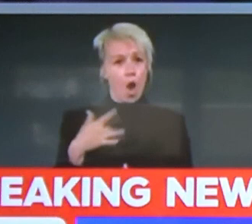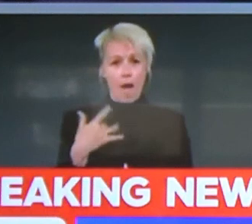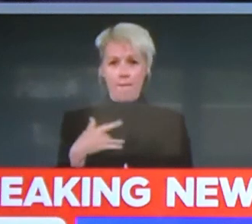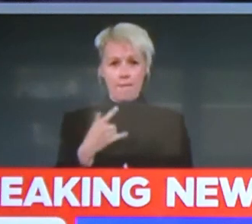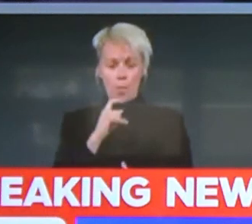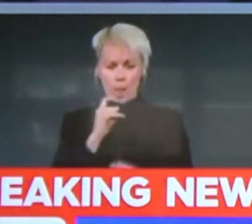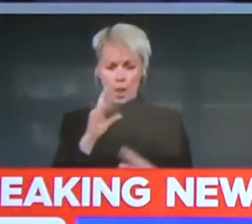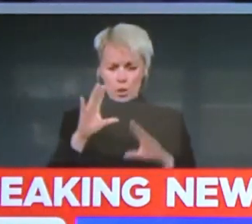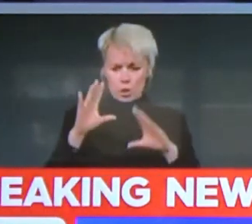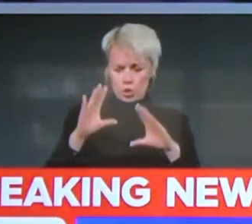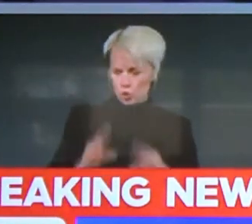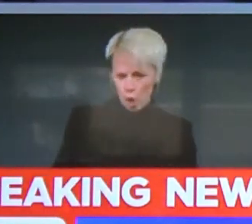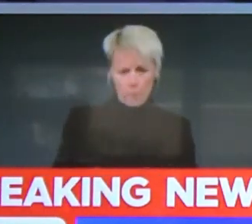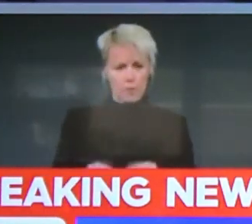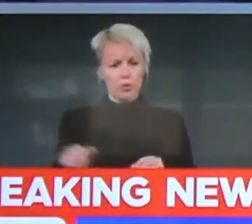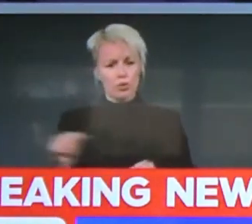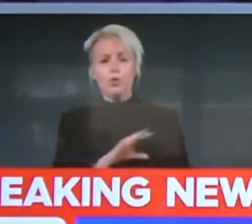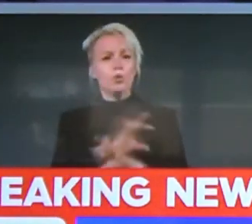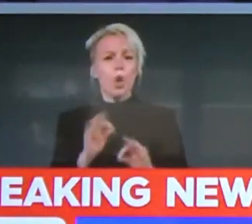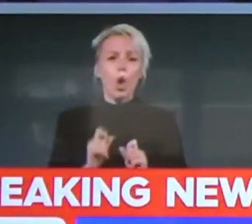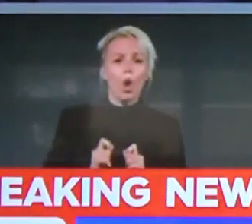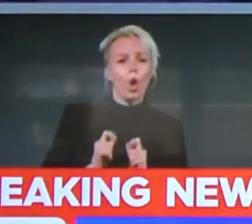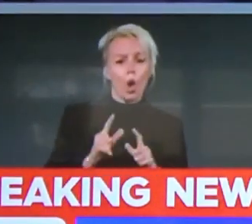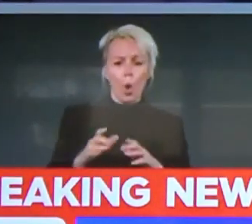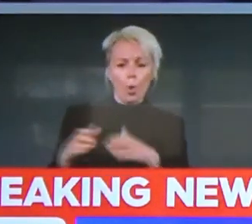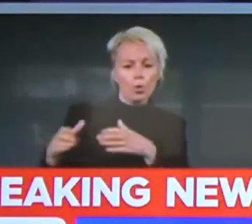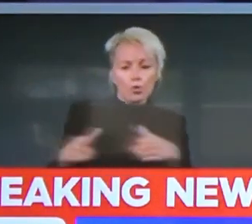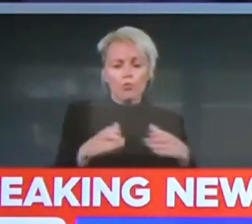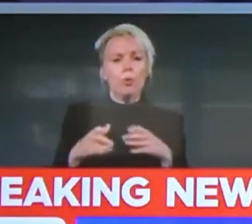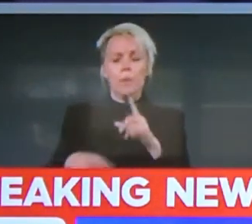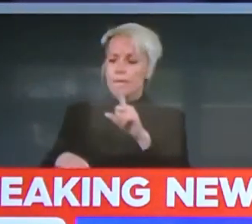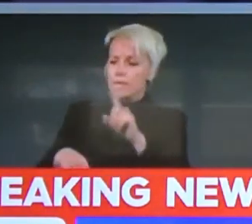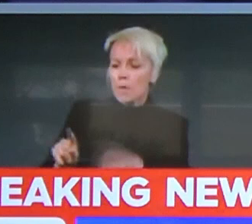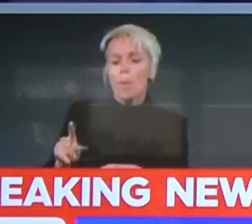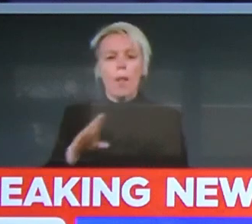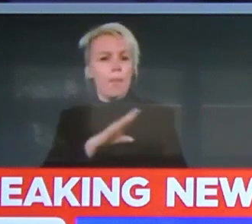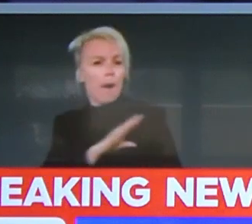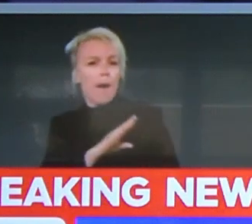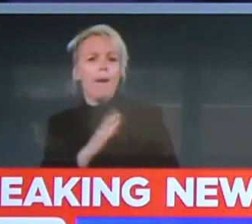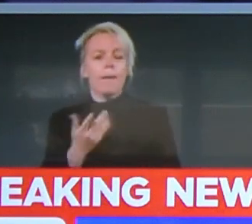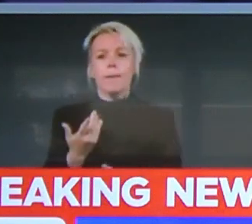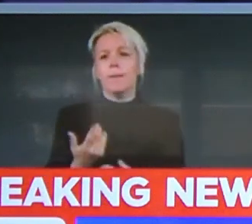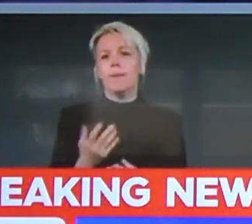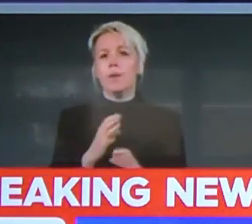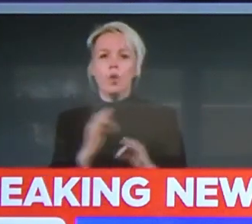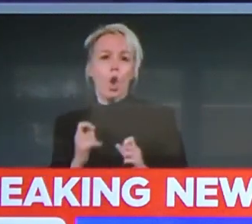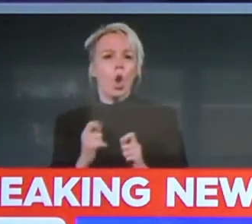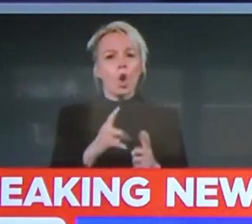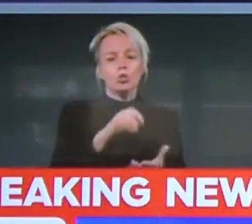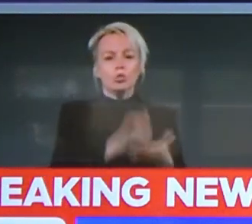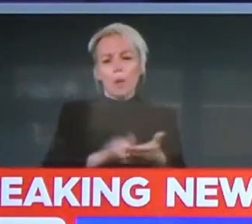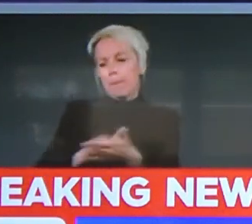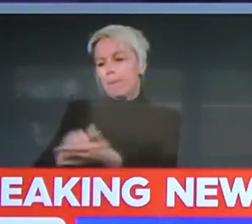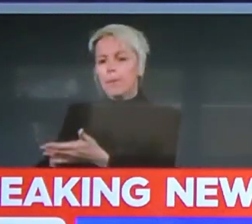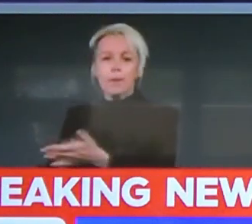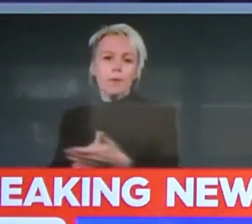should stop, that we should not be going out in groups, not be playing football in the parks, not be going to the shops